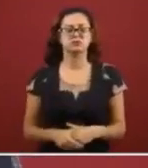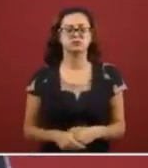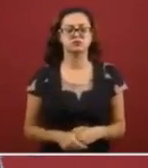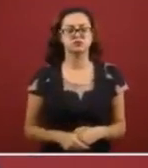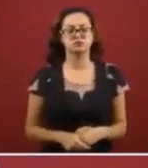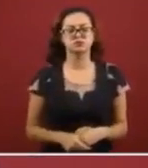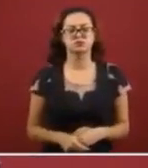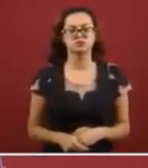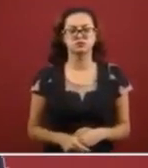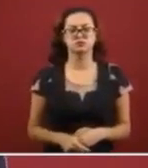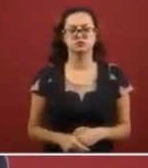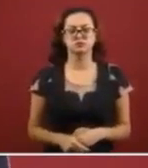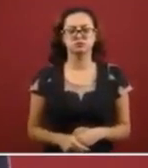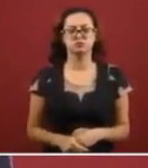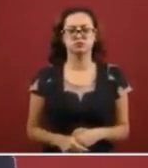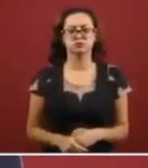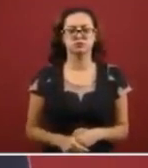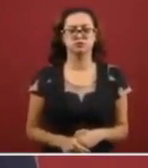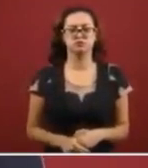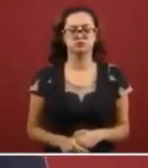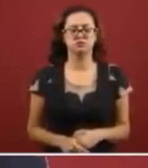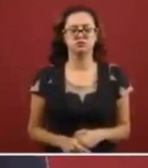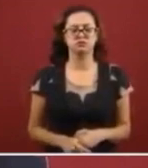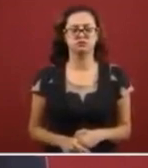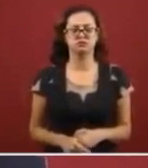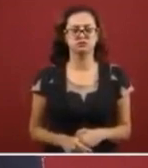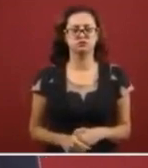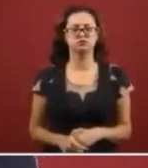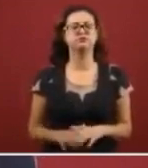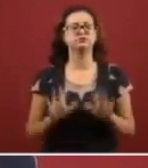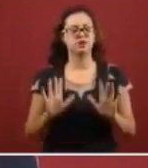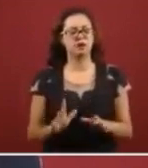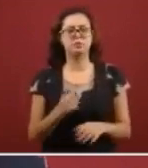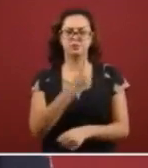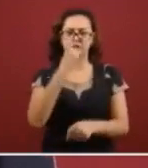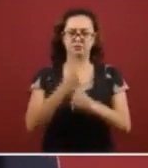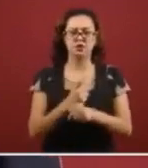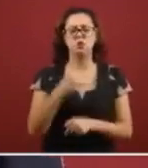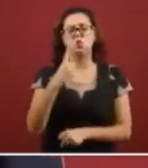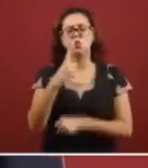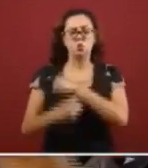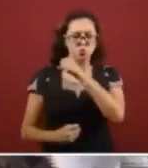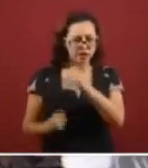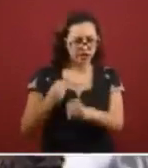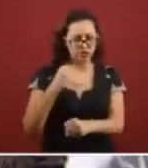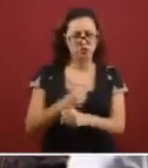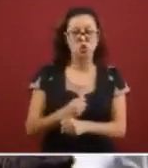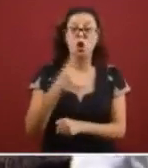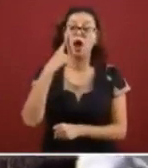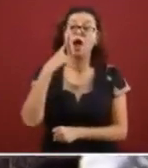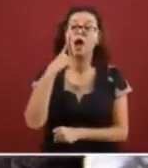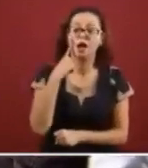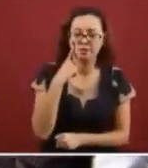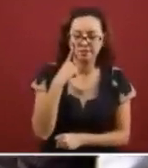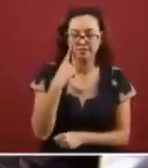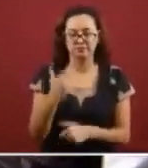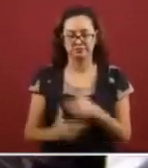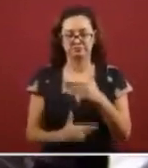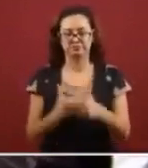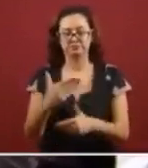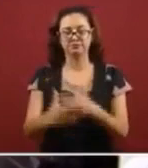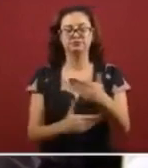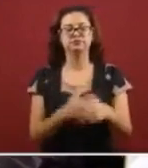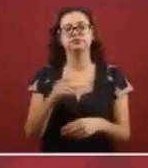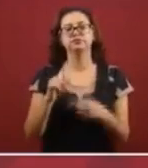Vamos primero a hacerlo. We will first be doing this. Vamos a ver el resultado. We're going to see first the results. Otro, and the other